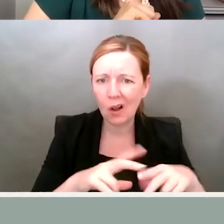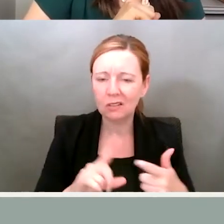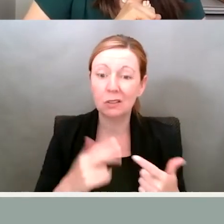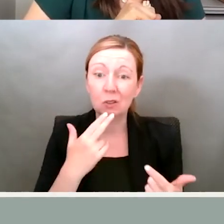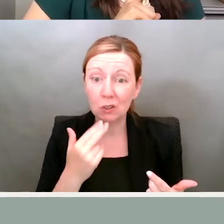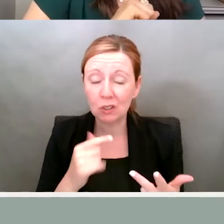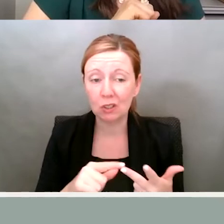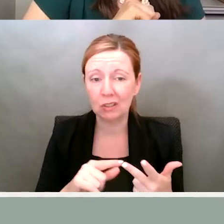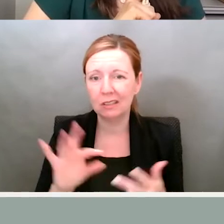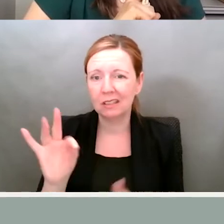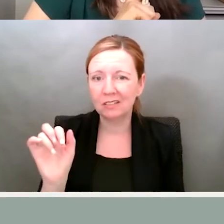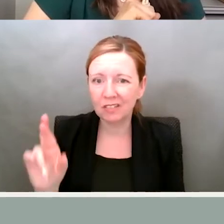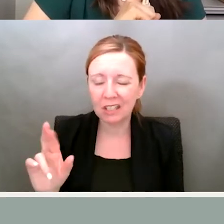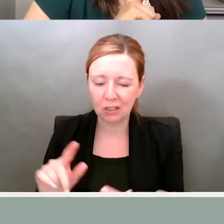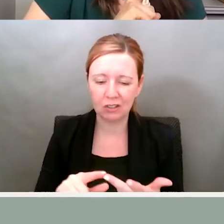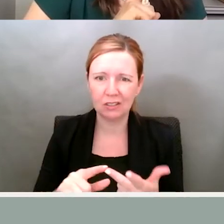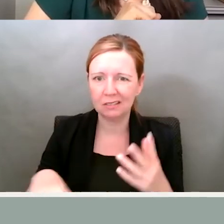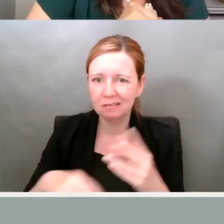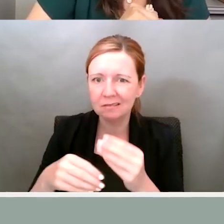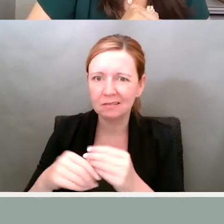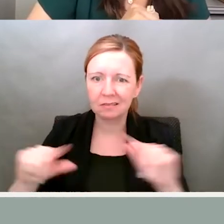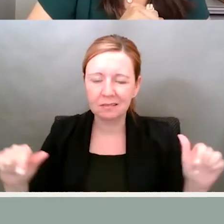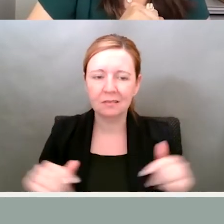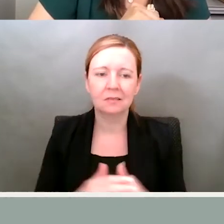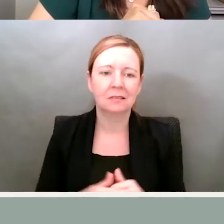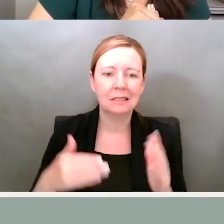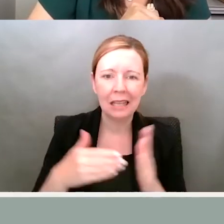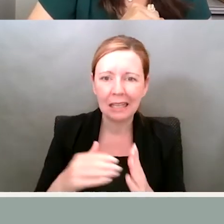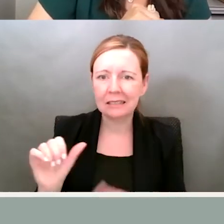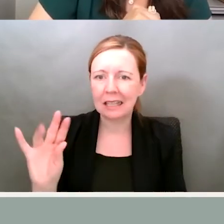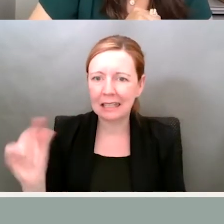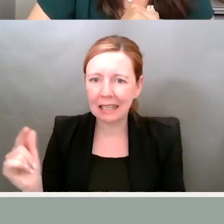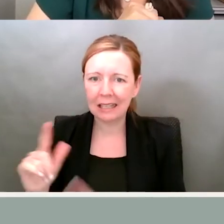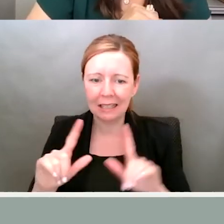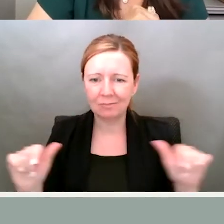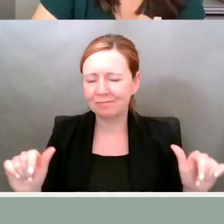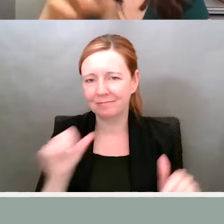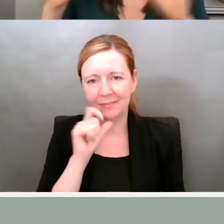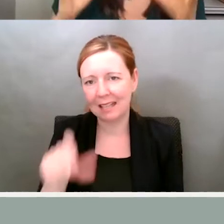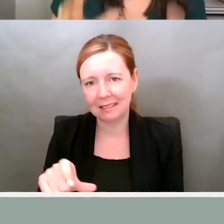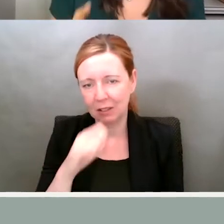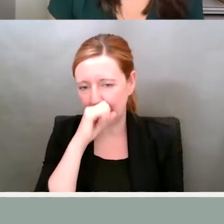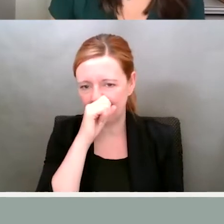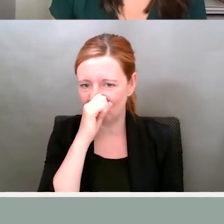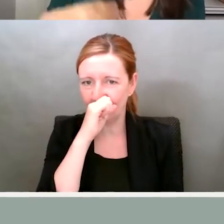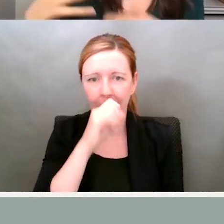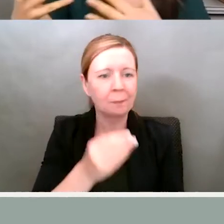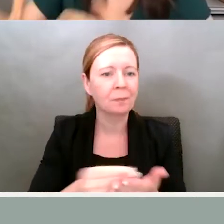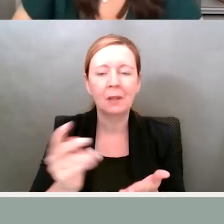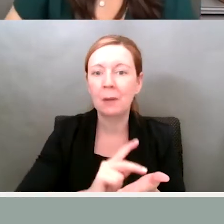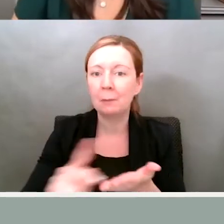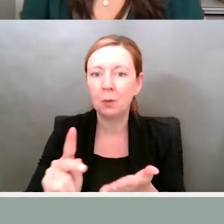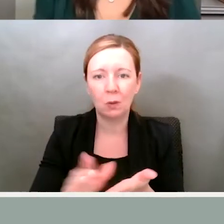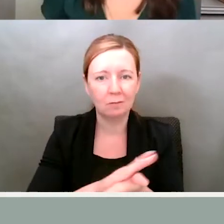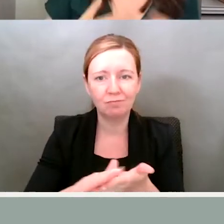sugar, fillers, additives, anti-caking agents, it's not necessary. Just go for the pure spice. You can add